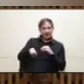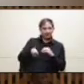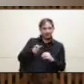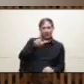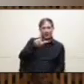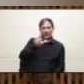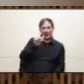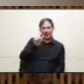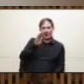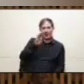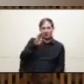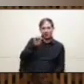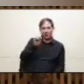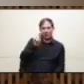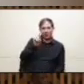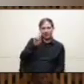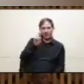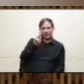the laboratory